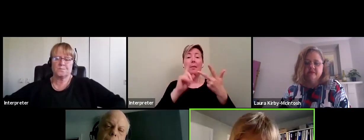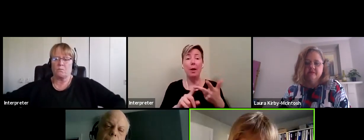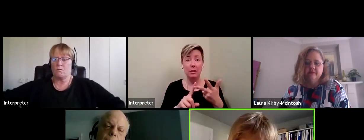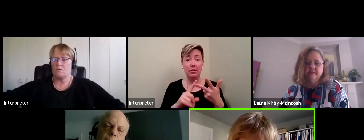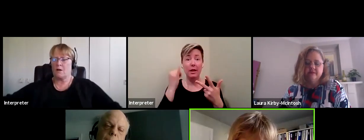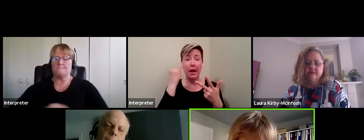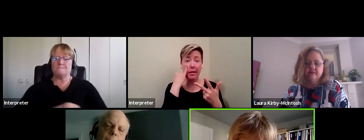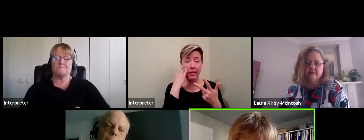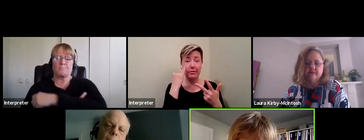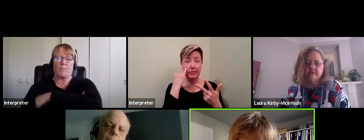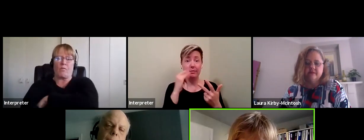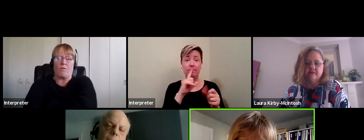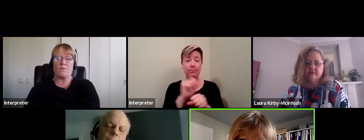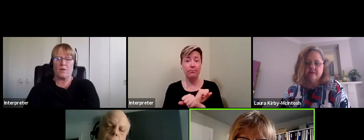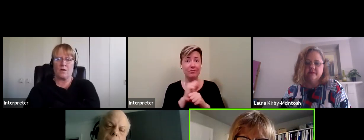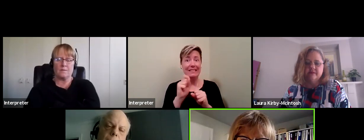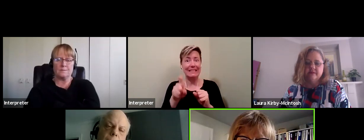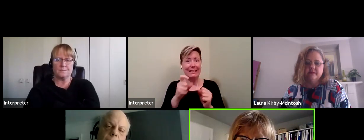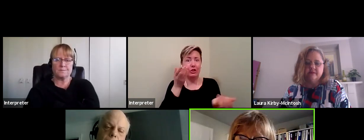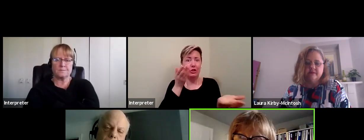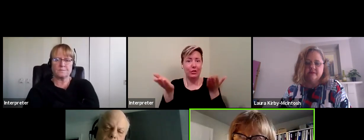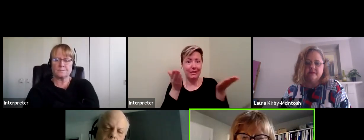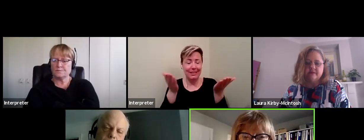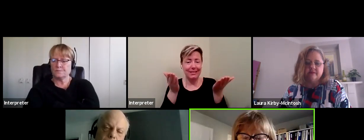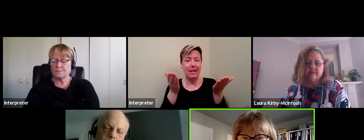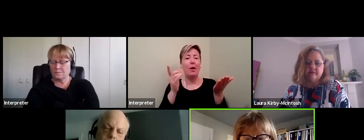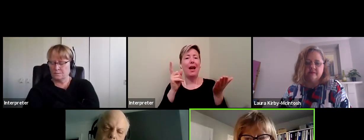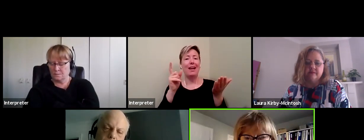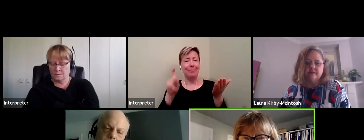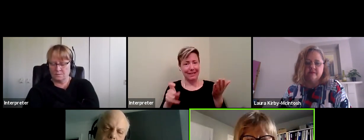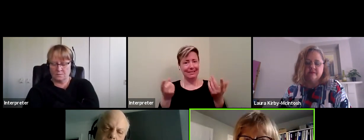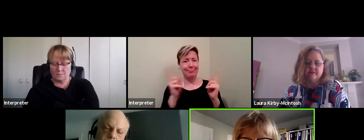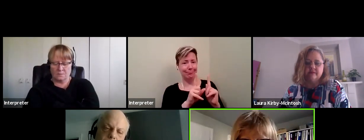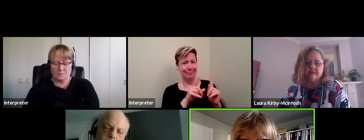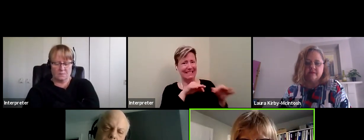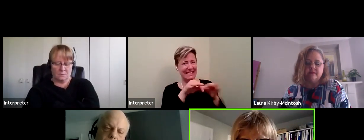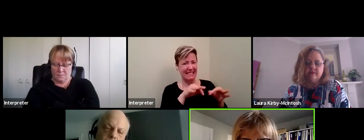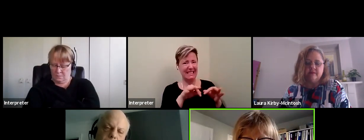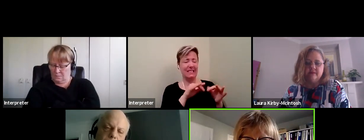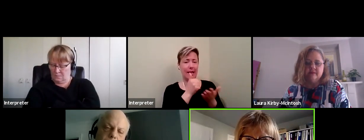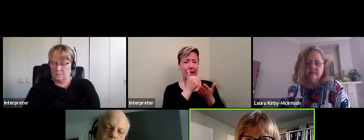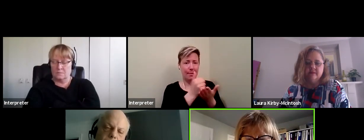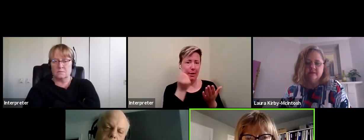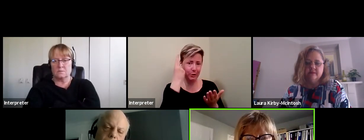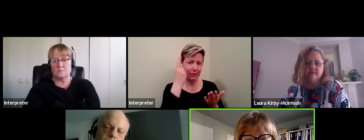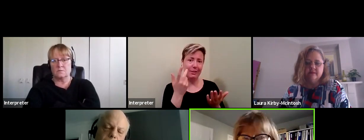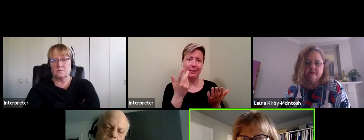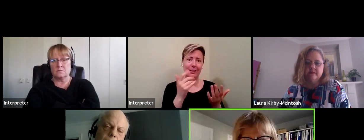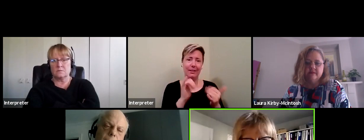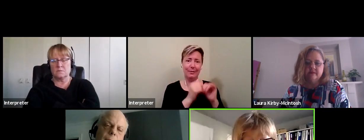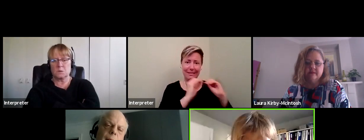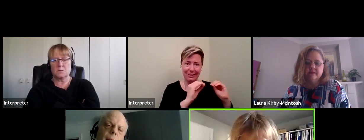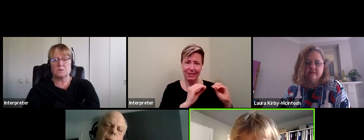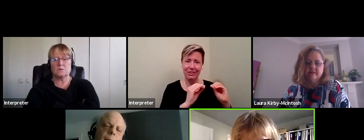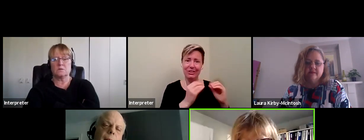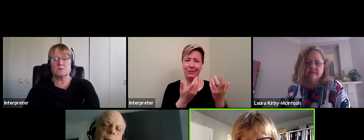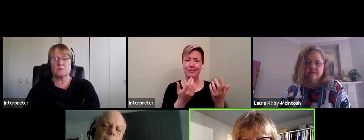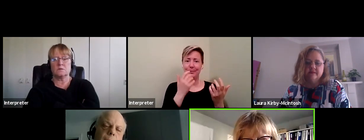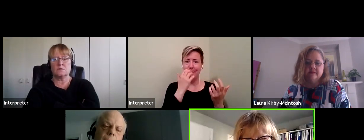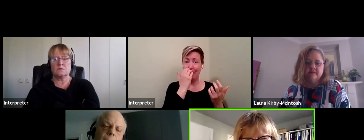a communication disability. And they may use a communication display, or they may use